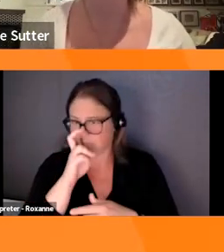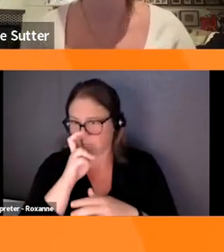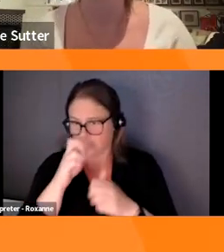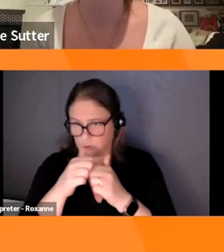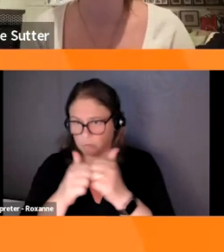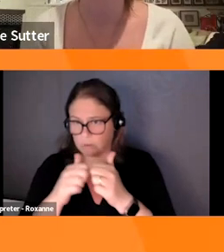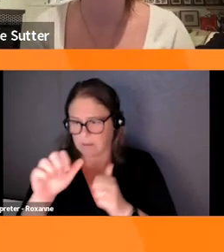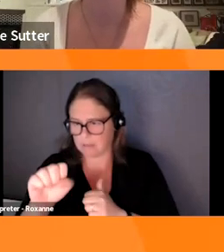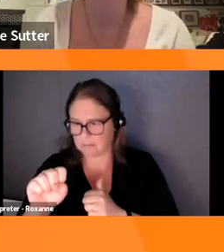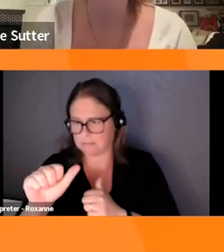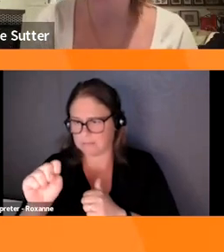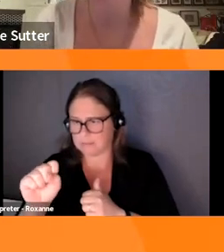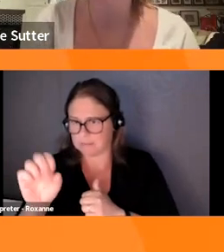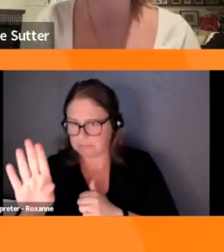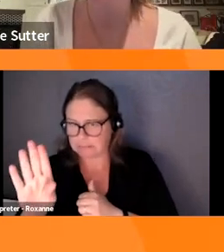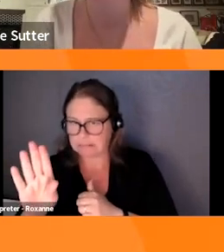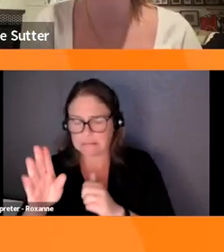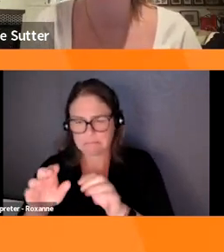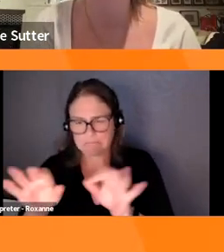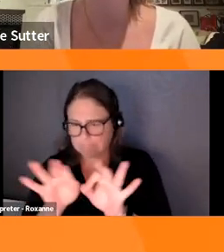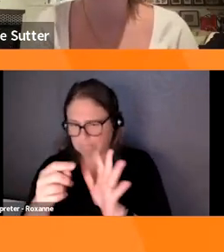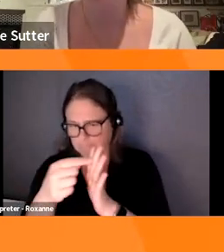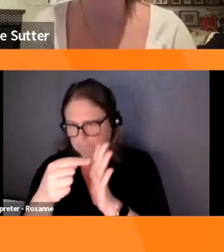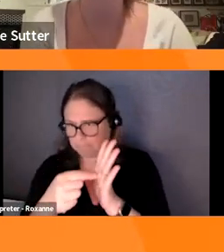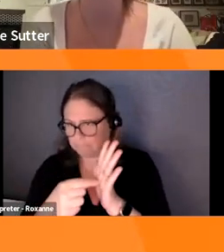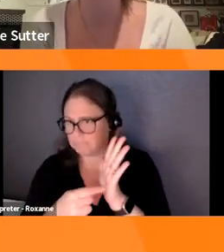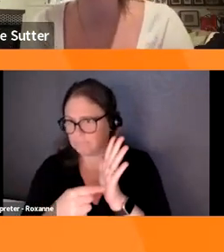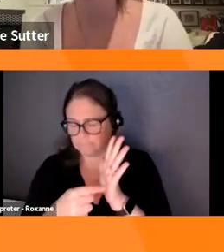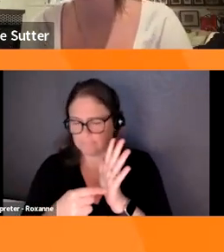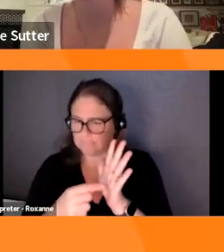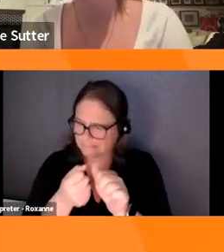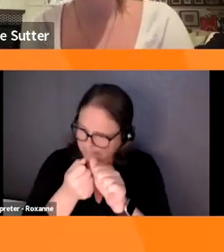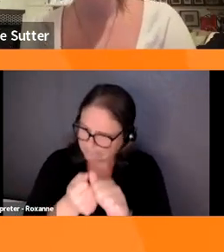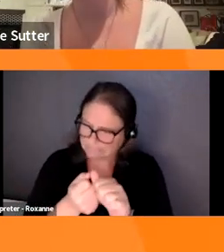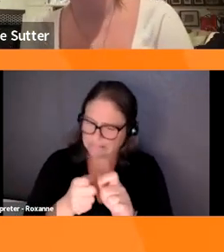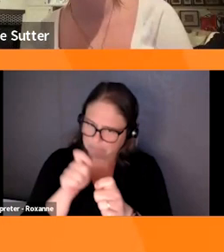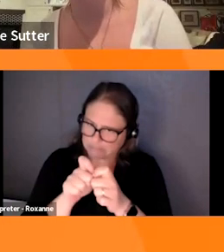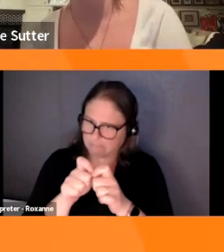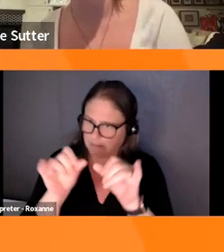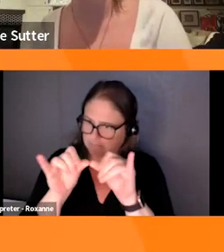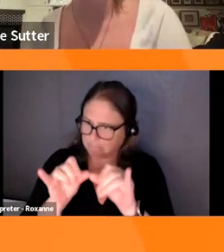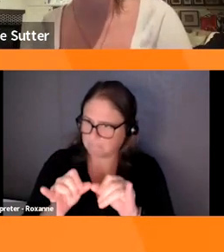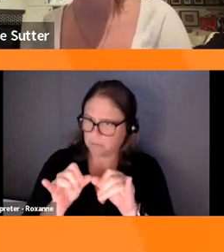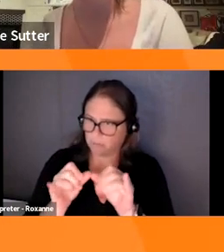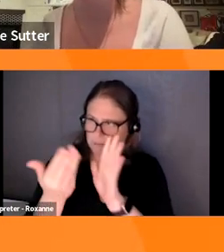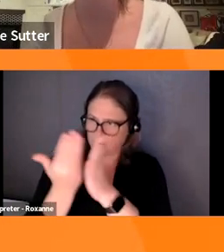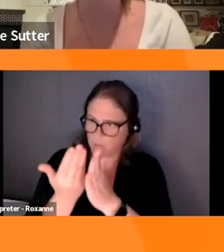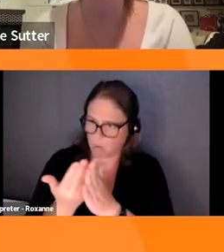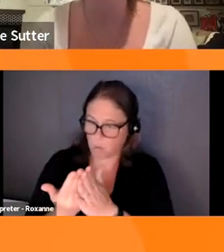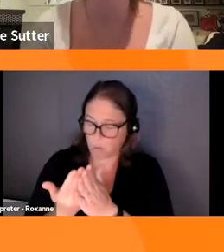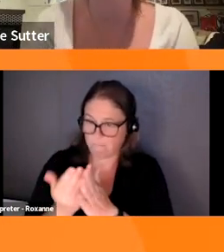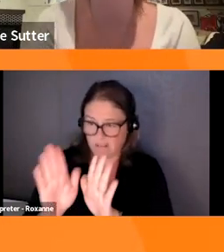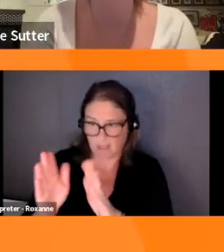SASB, with specific disclosure items that you have to track certain metrics for, or they might be less structured